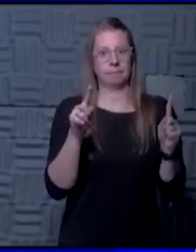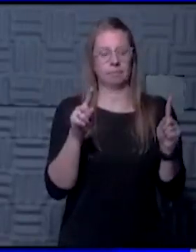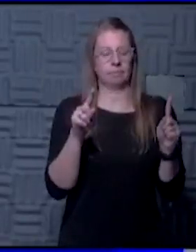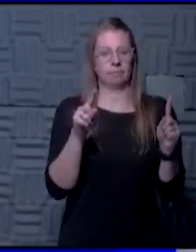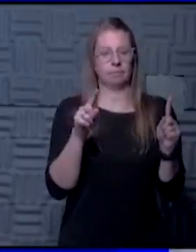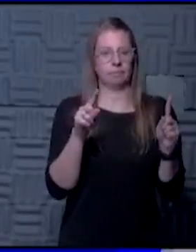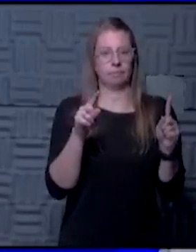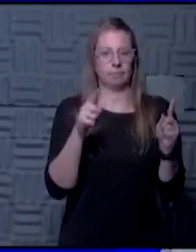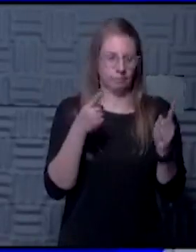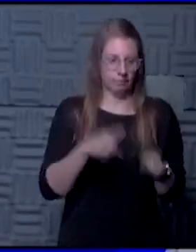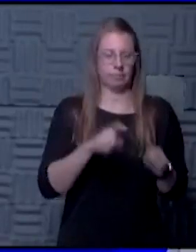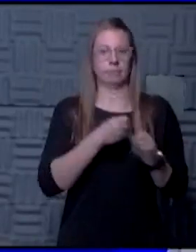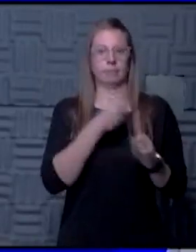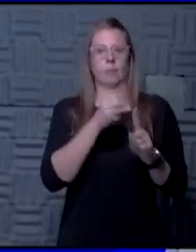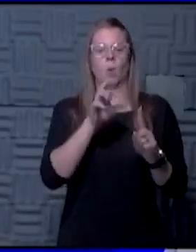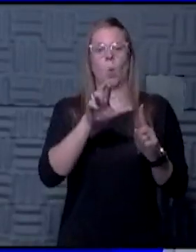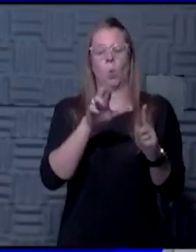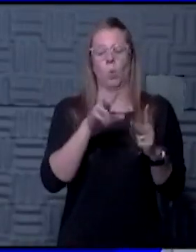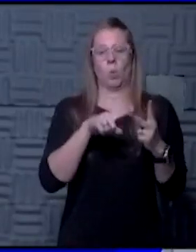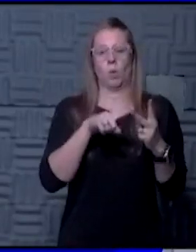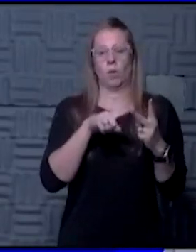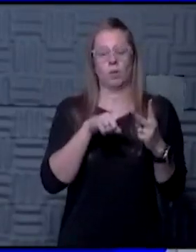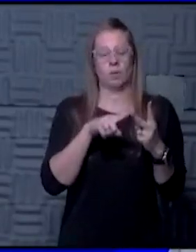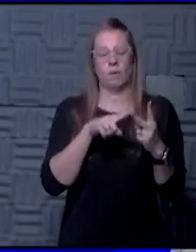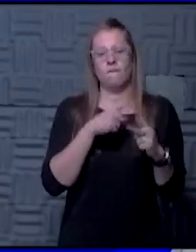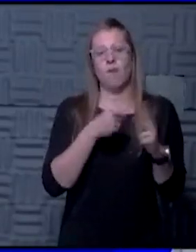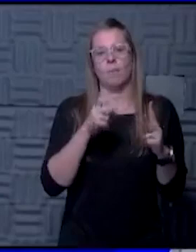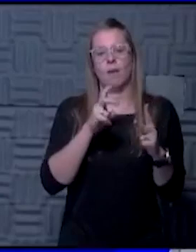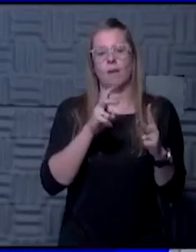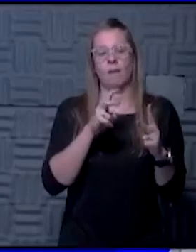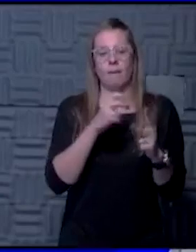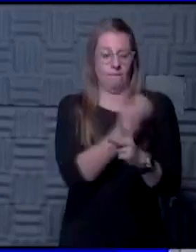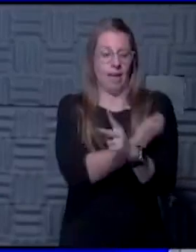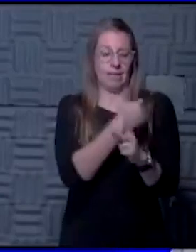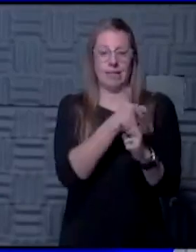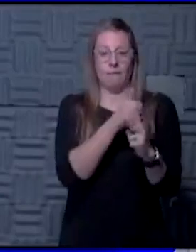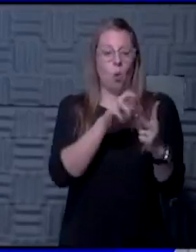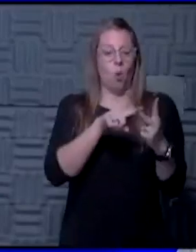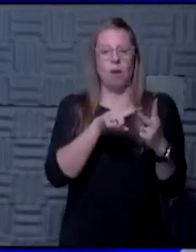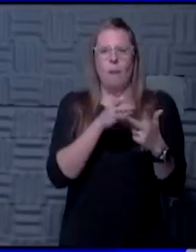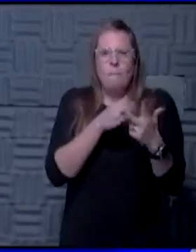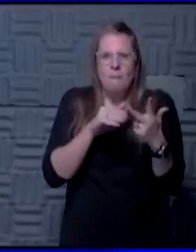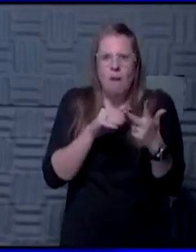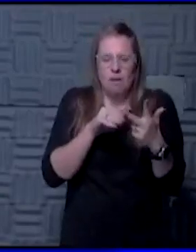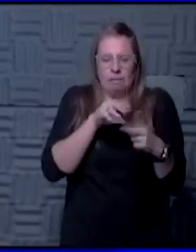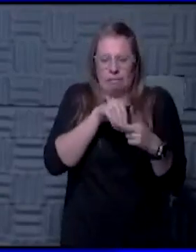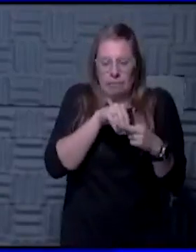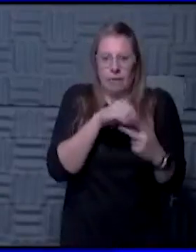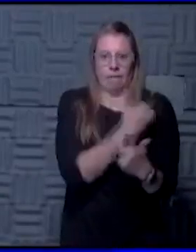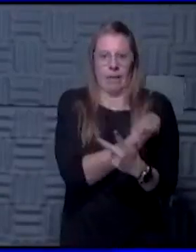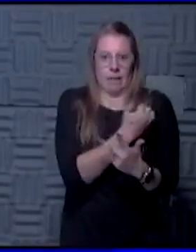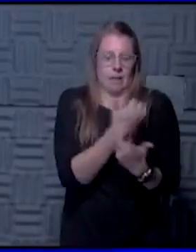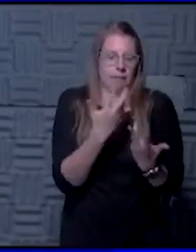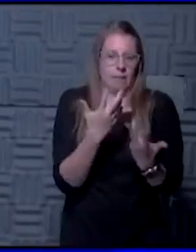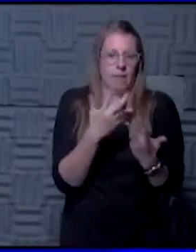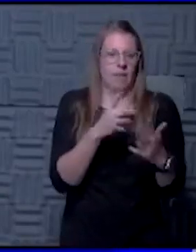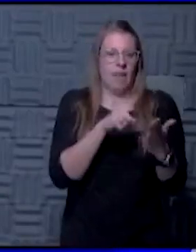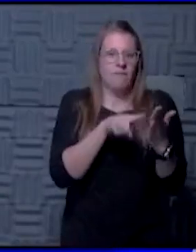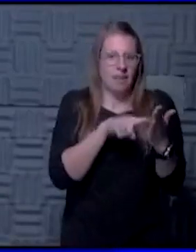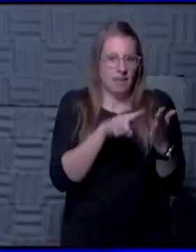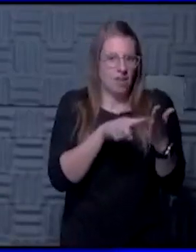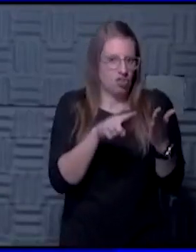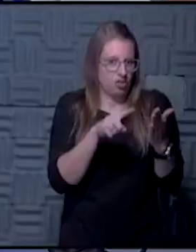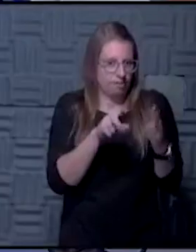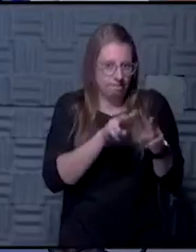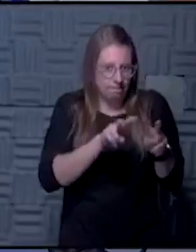chance, or was this due to the vaccine itself or a component or something of that? And so that's what this investigation will